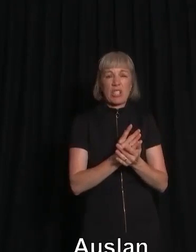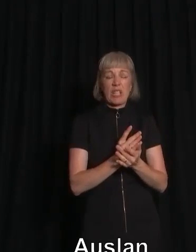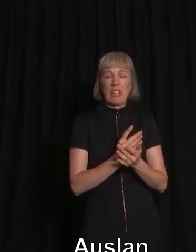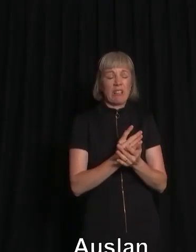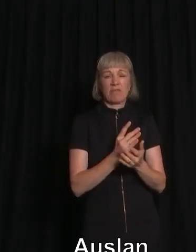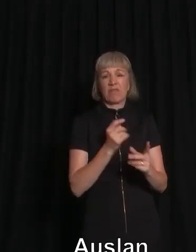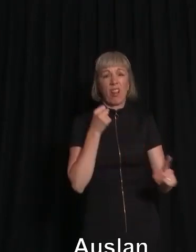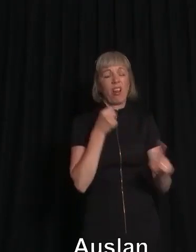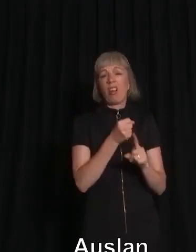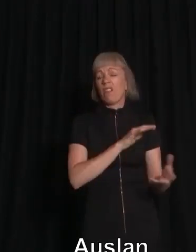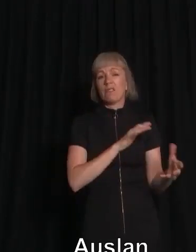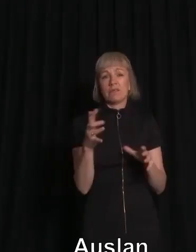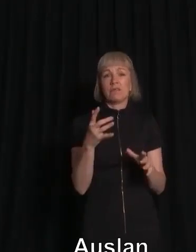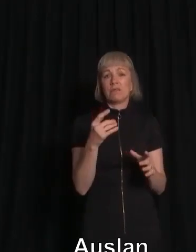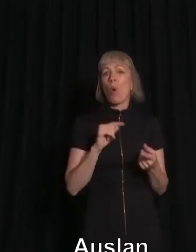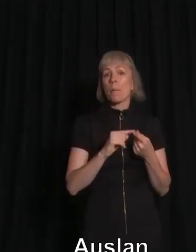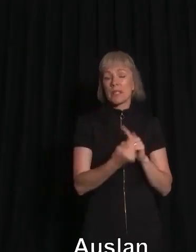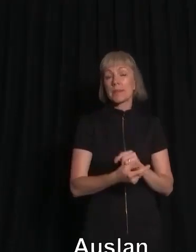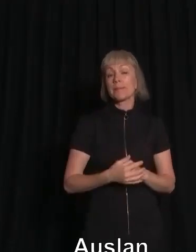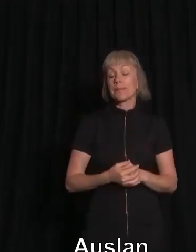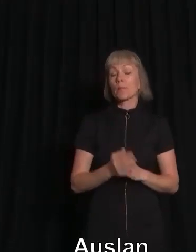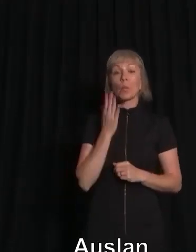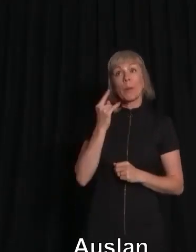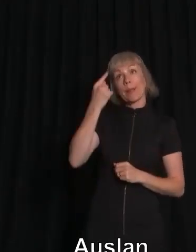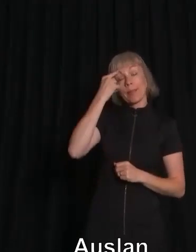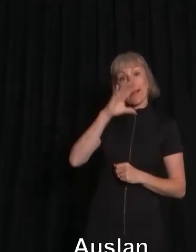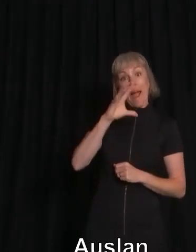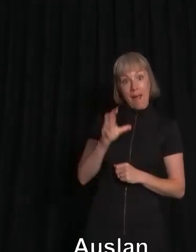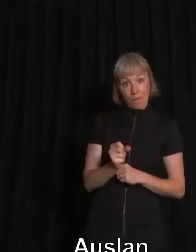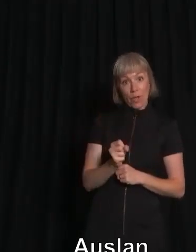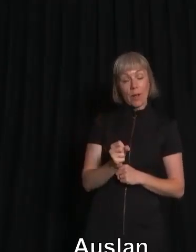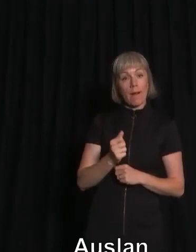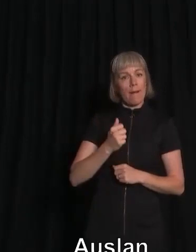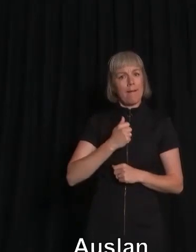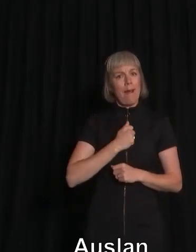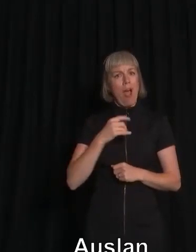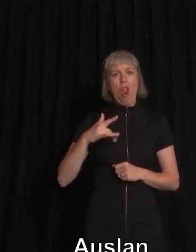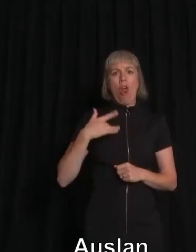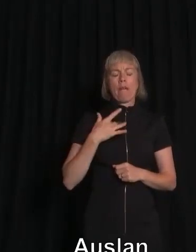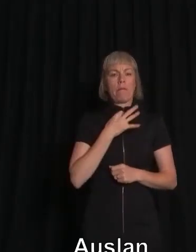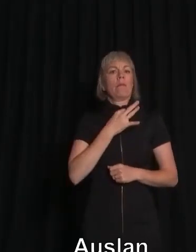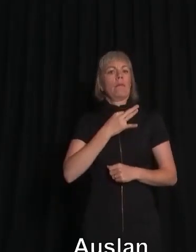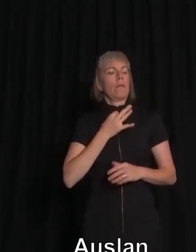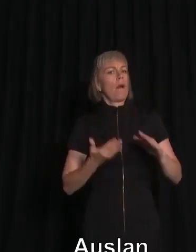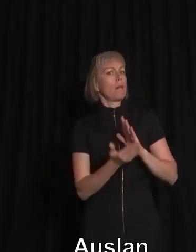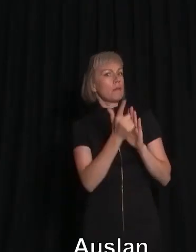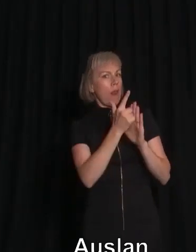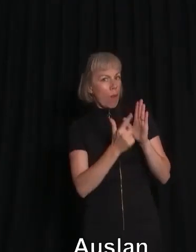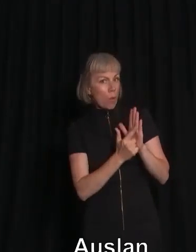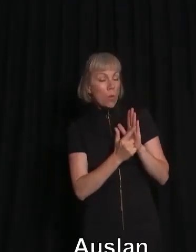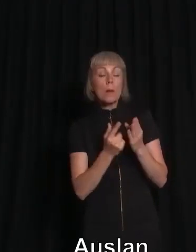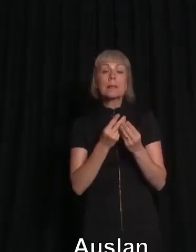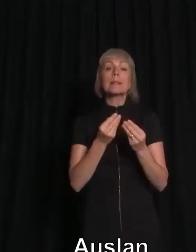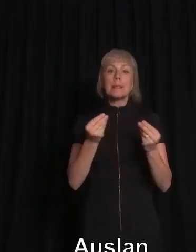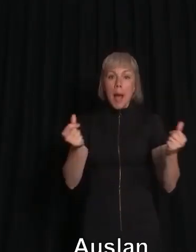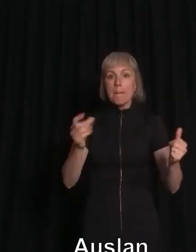we're thinking about intersex people in Africa, even where our lives are criminalized, we have seen that some governments